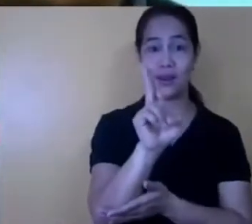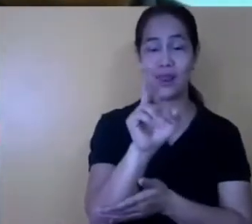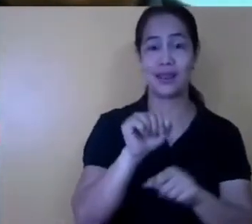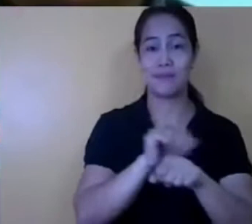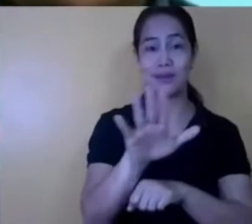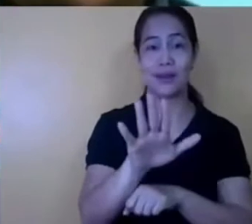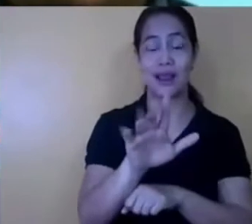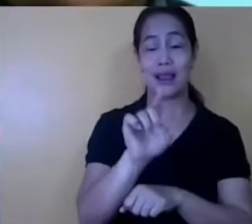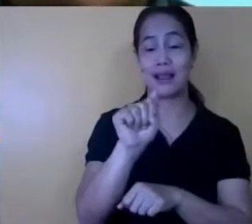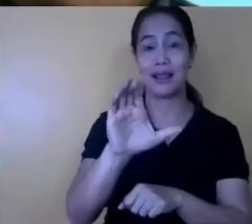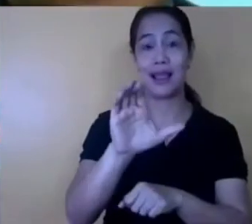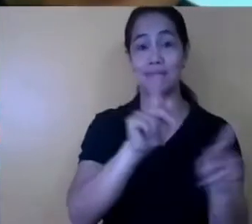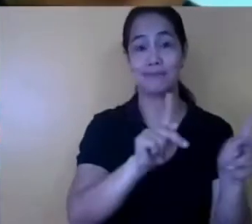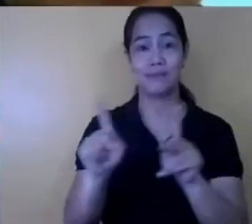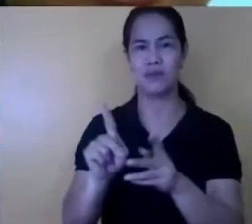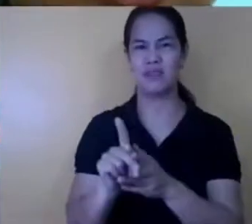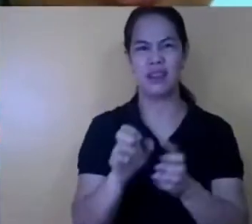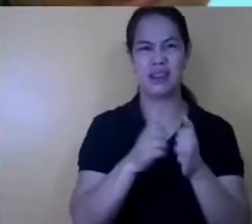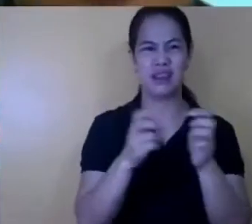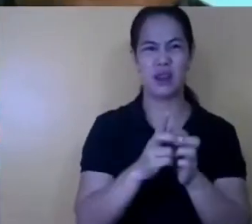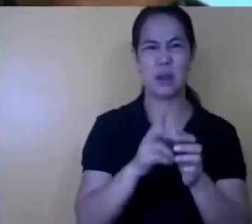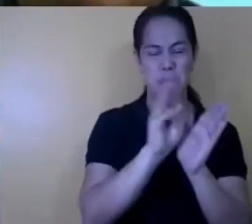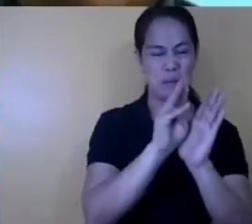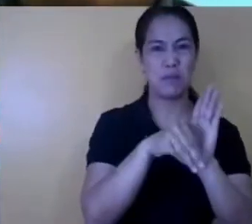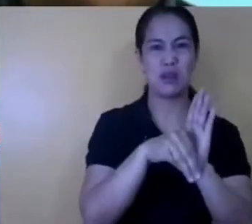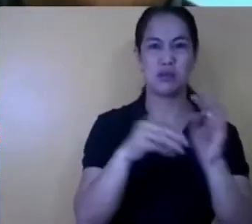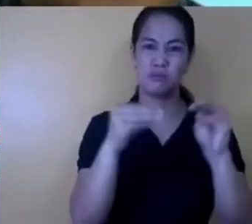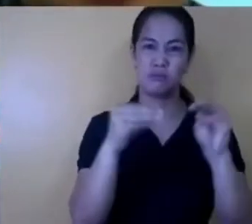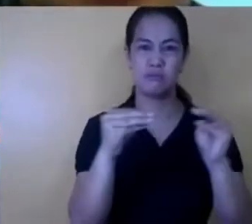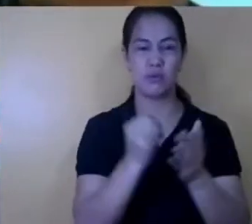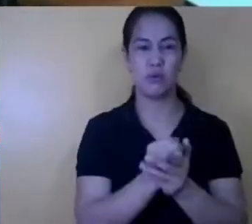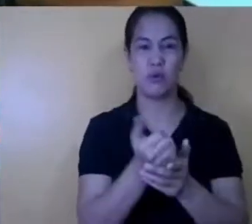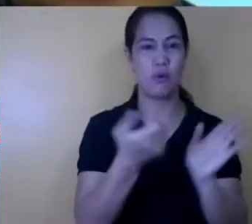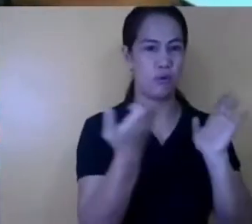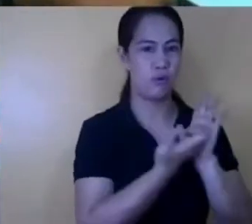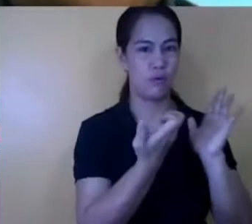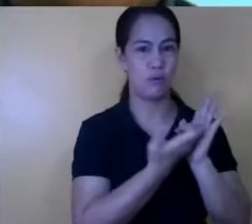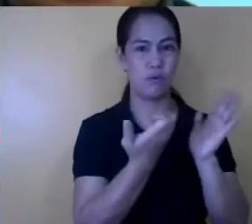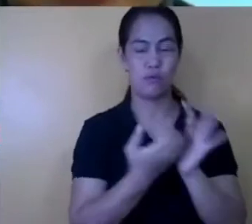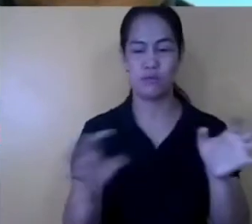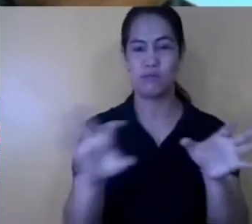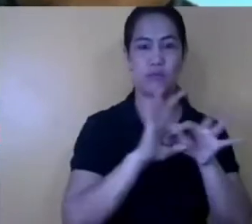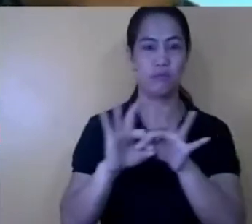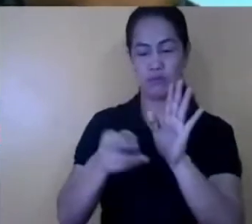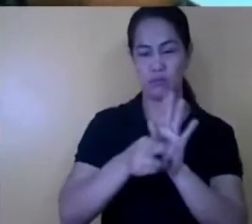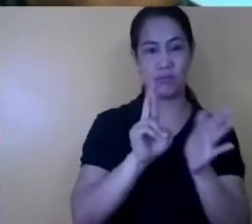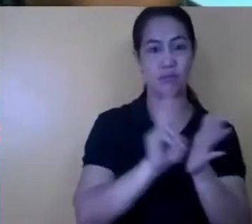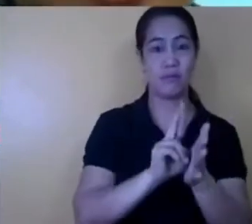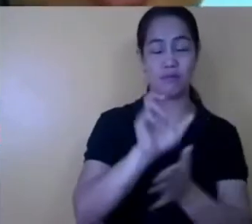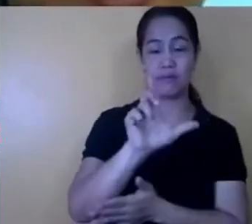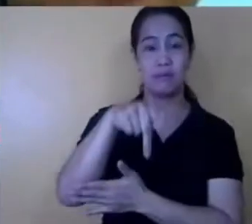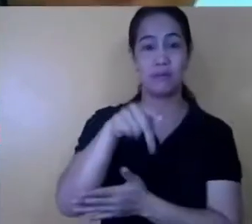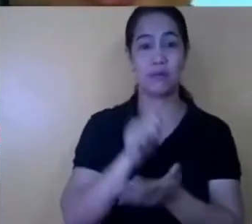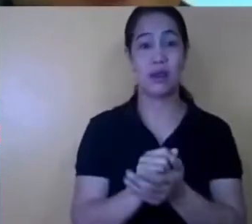either minutes of LAC session, any proof of collaborative review, lesson plan with accomplished part